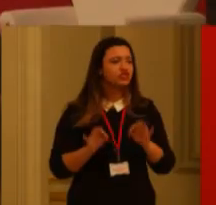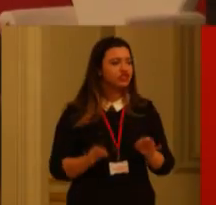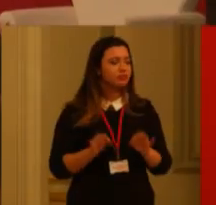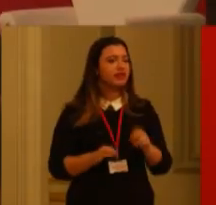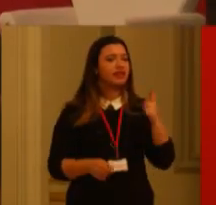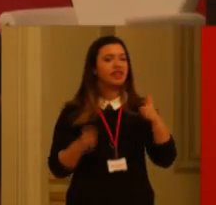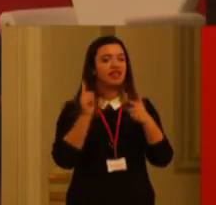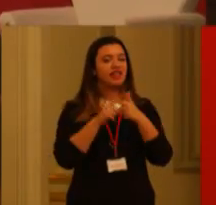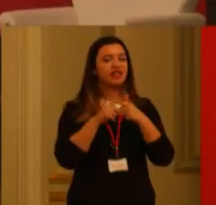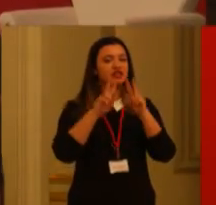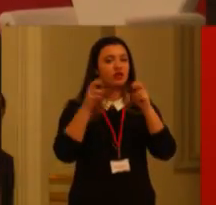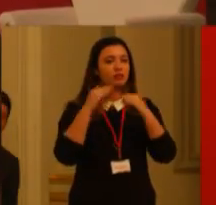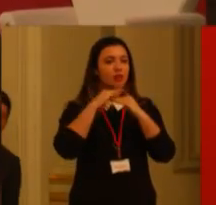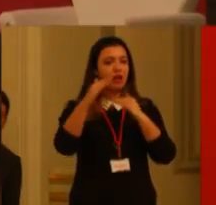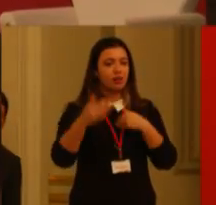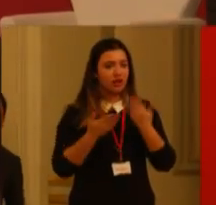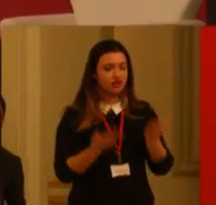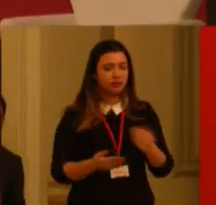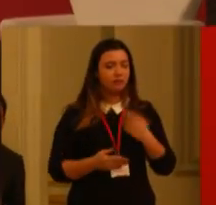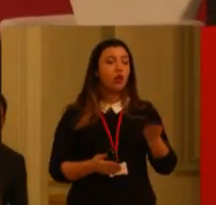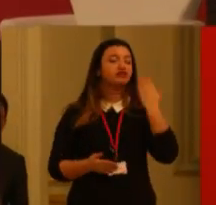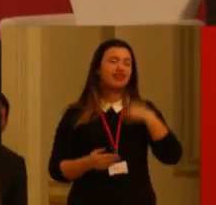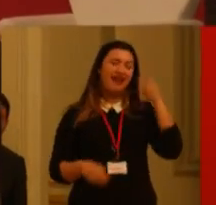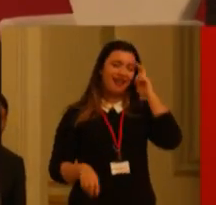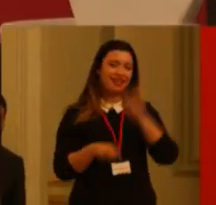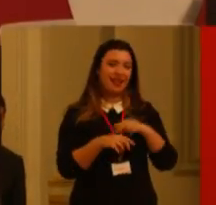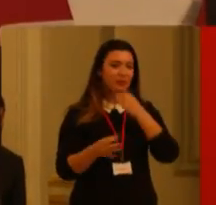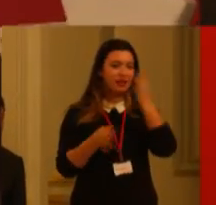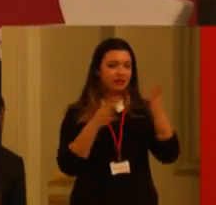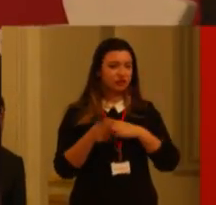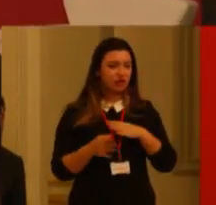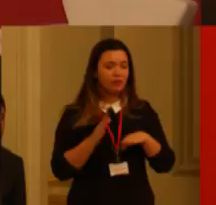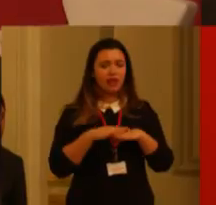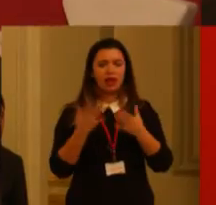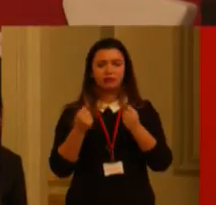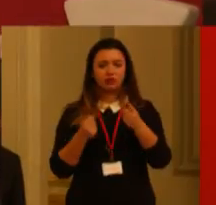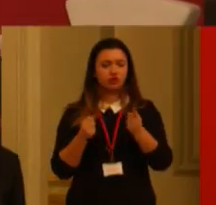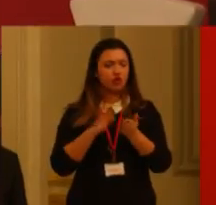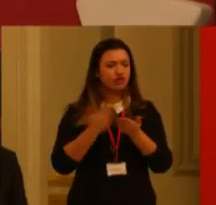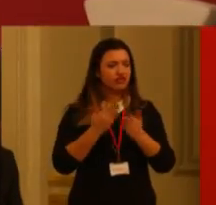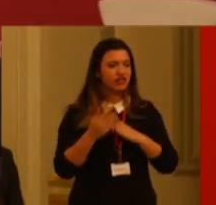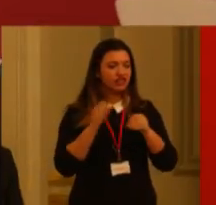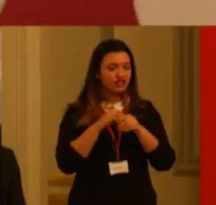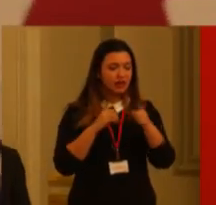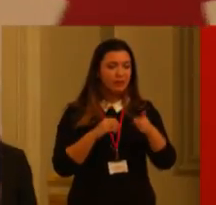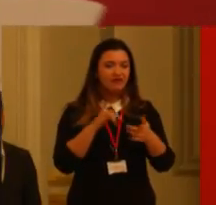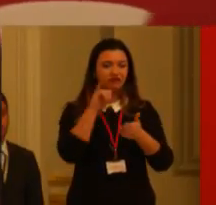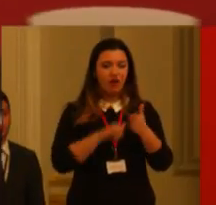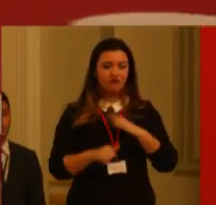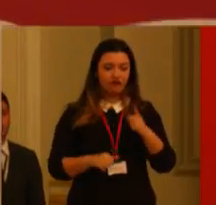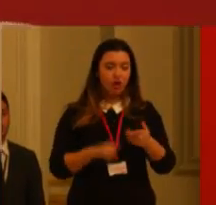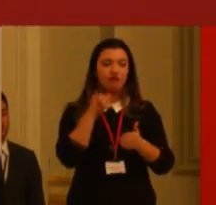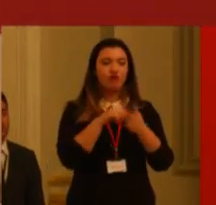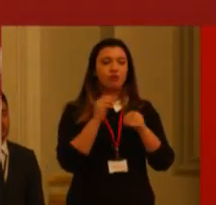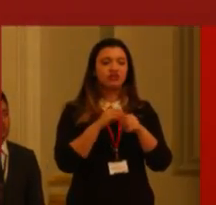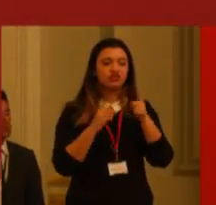with you one after another, we had a chance to let their voices be heard. Now we will proceed with the panel discussion,